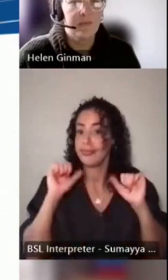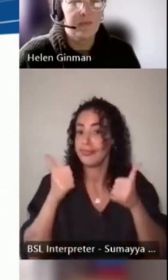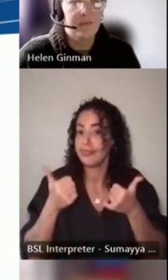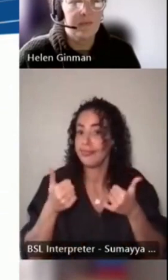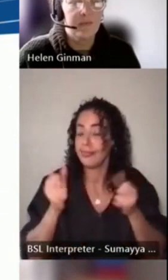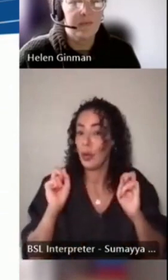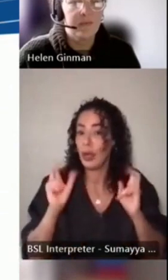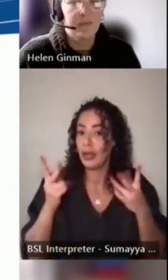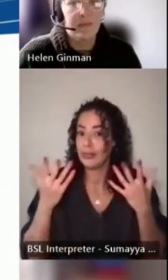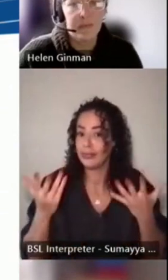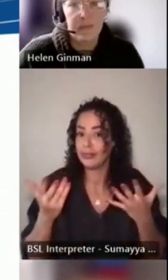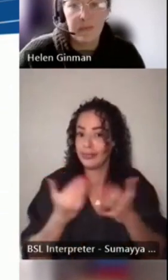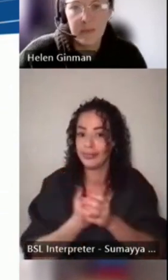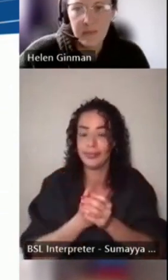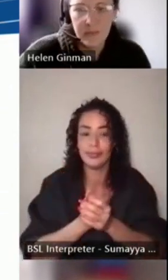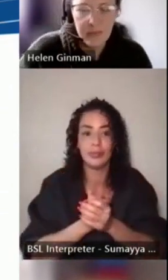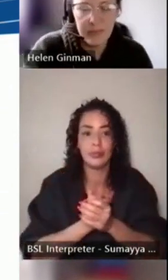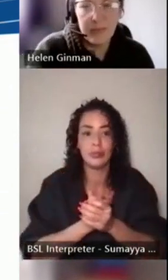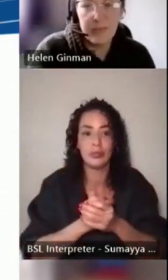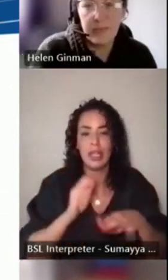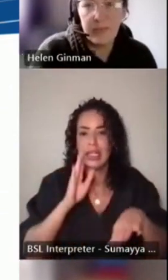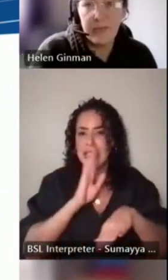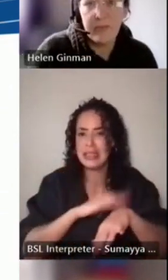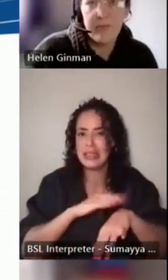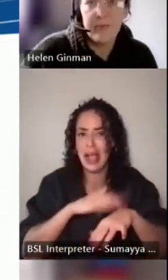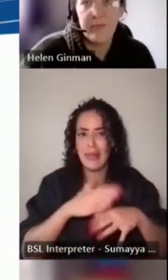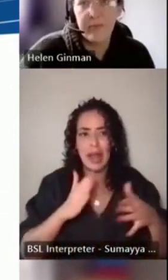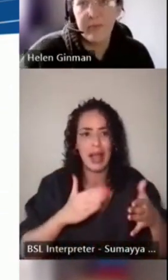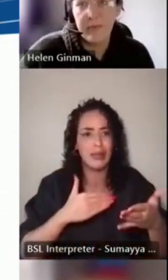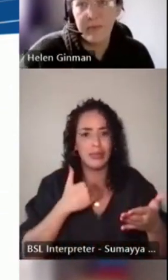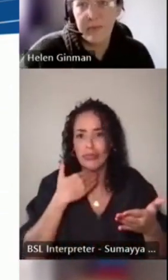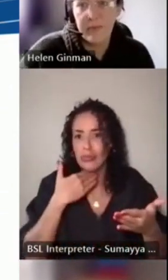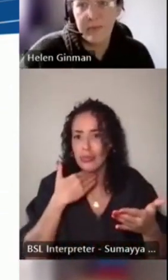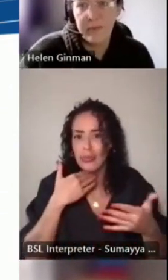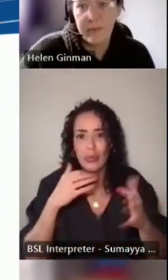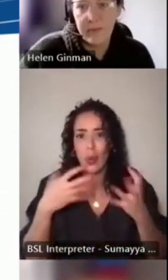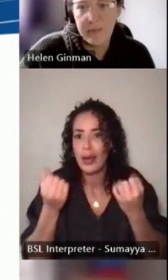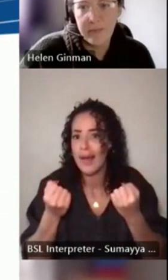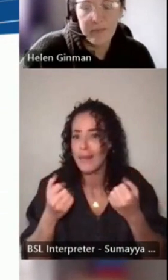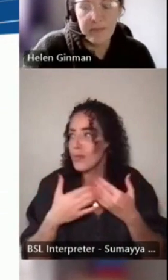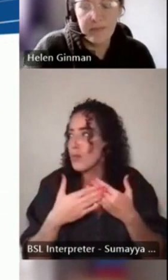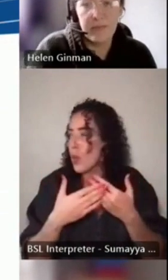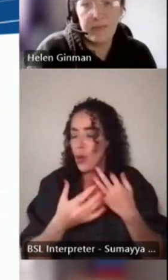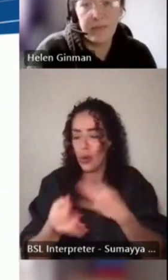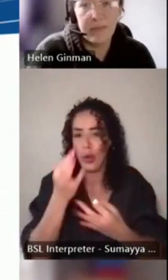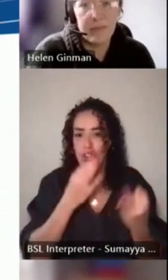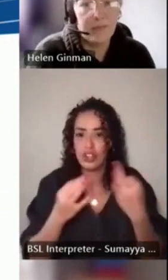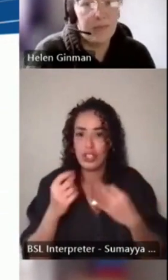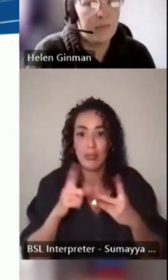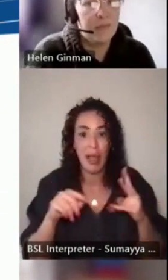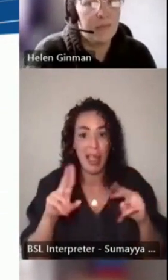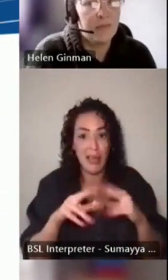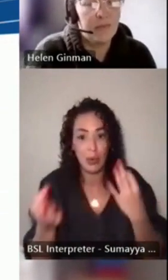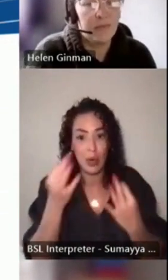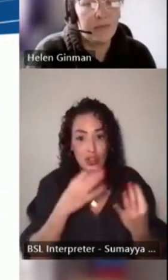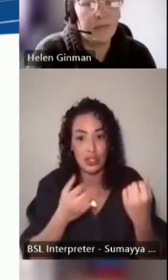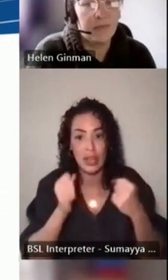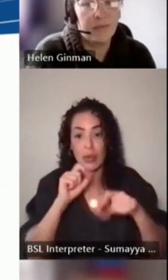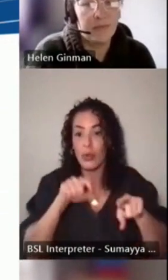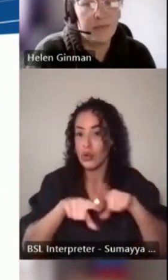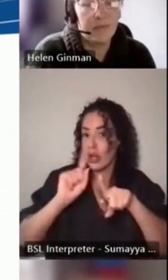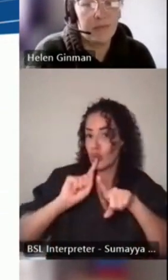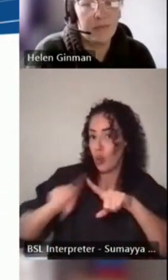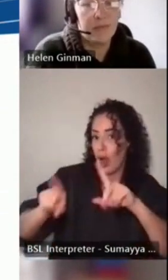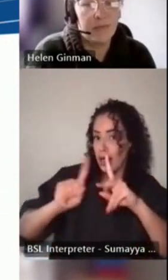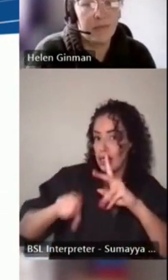Okay, so we haven't got any more time for any more questions, but if there are questions, we will endeavour to answer them and we'll